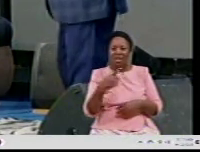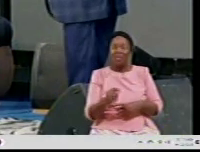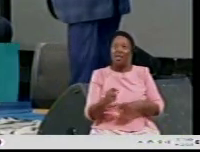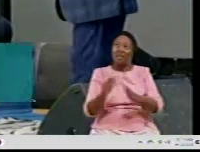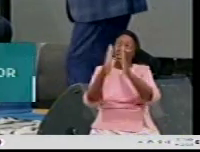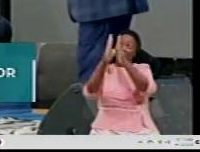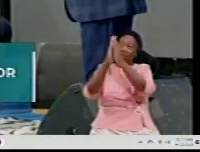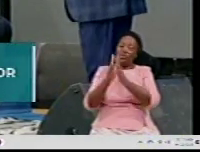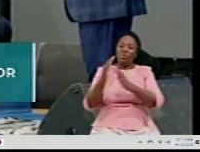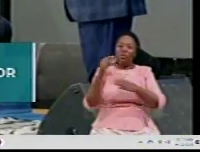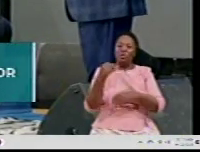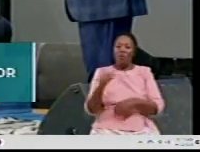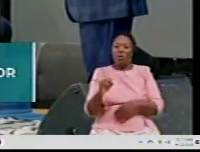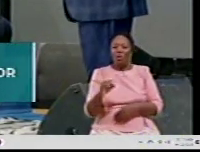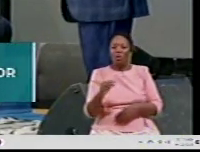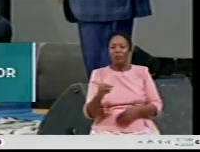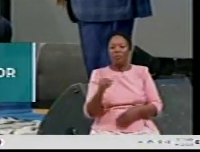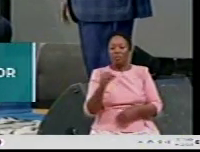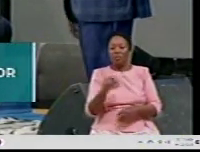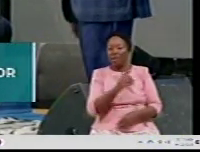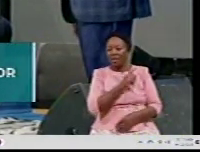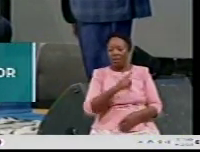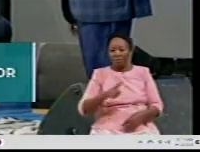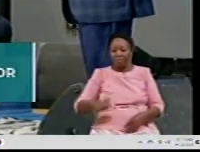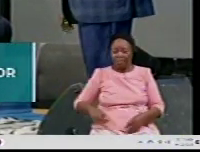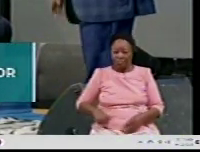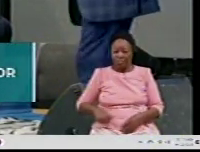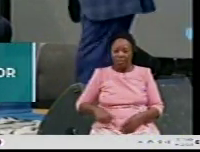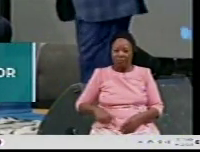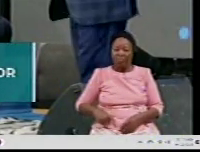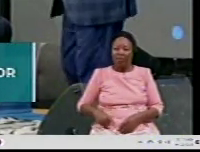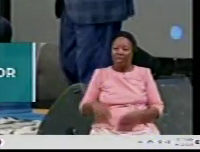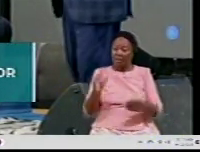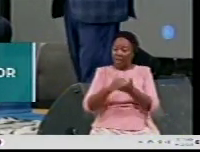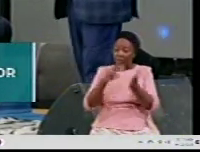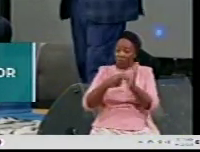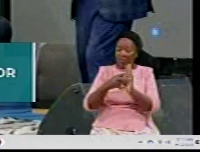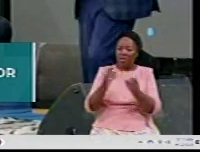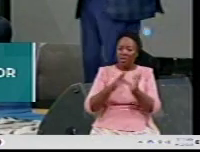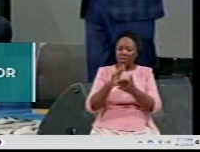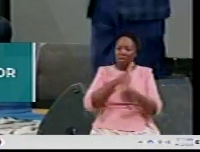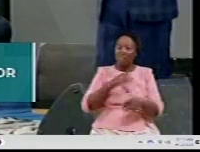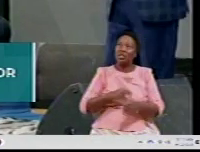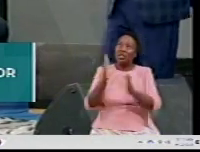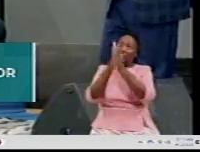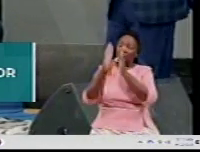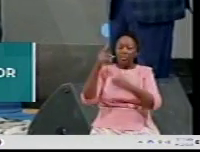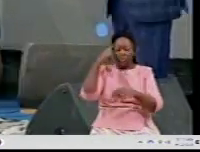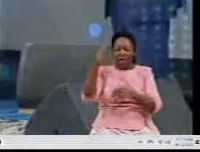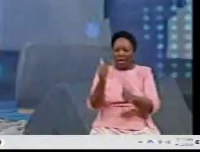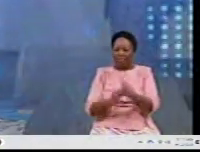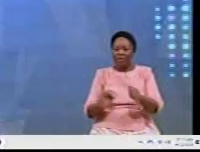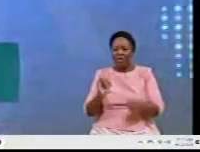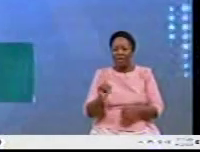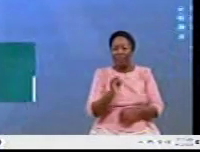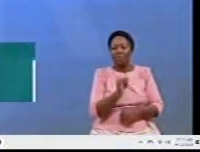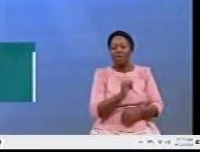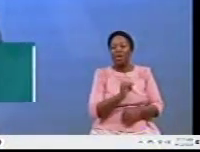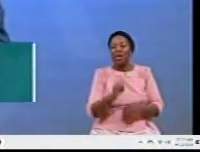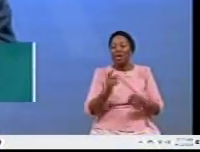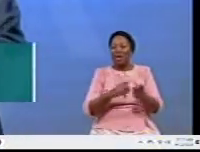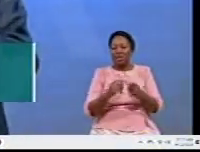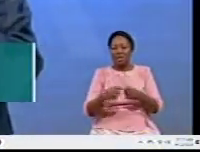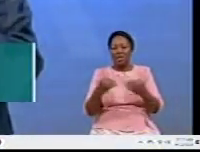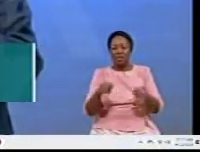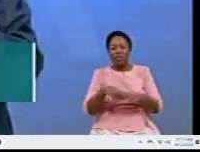impartial intercessor for every individual. I'm coming to Isaiah chapter 53, and I'm